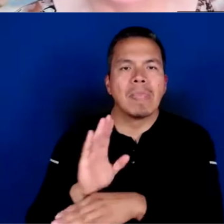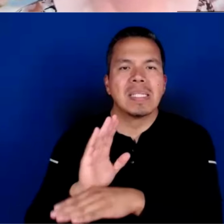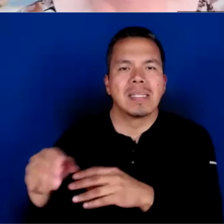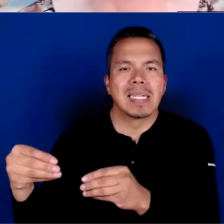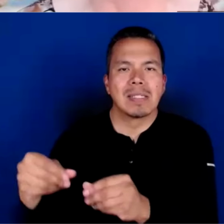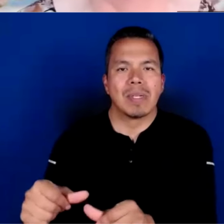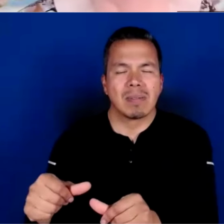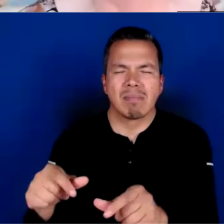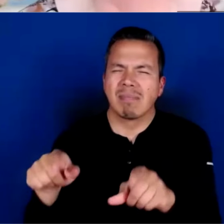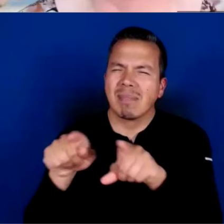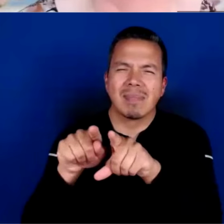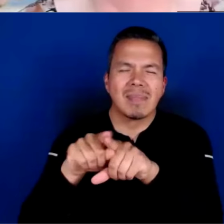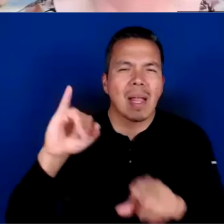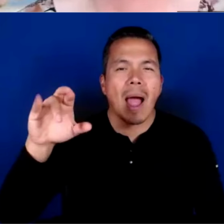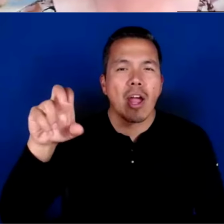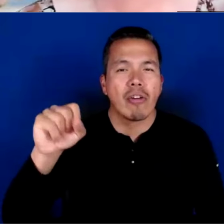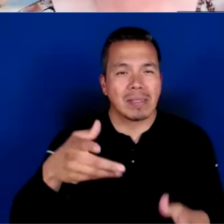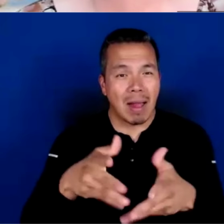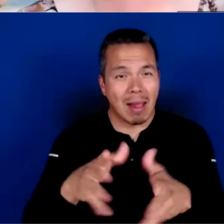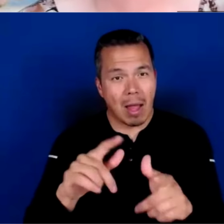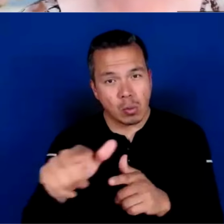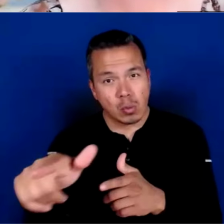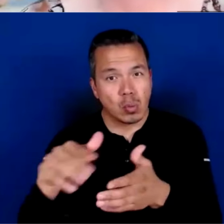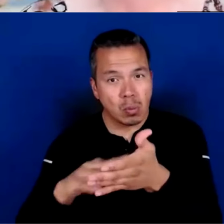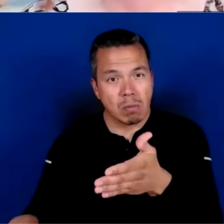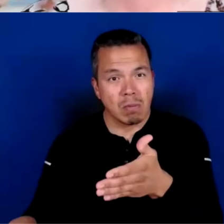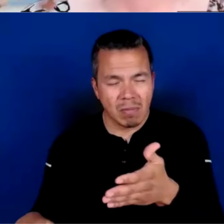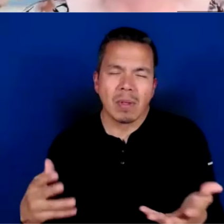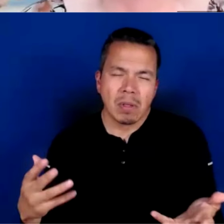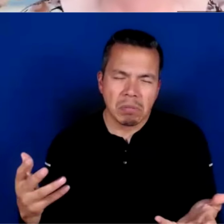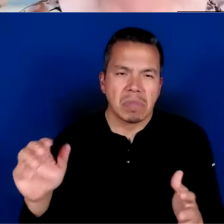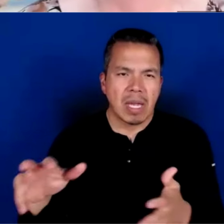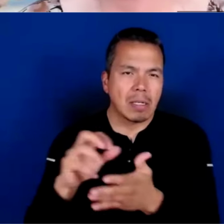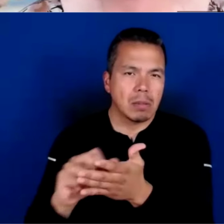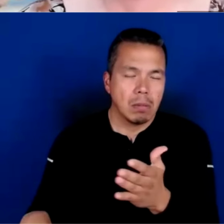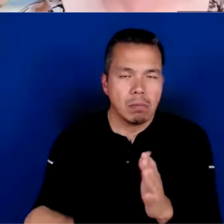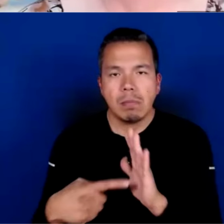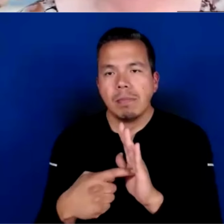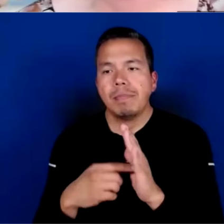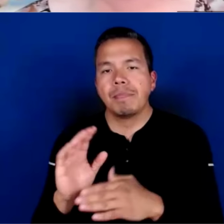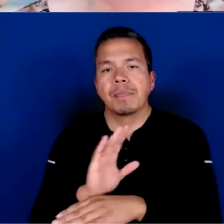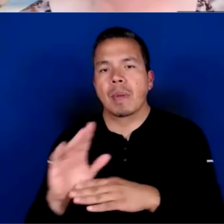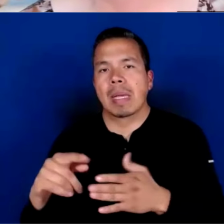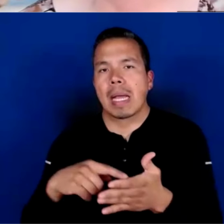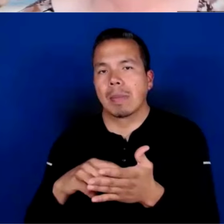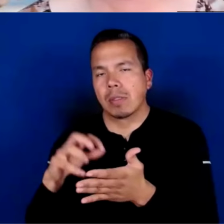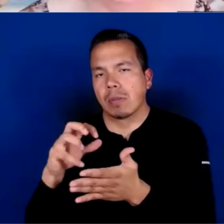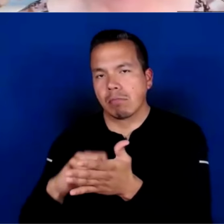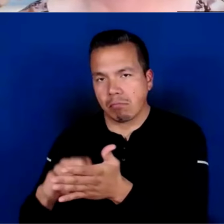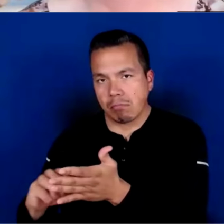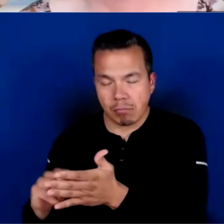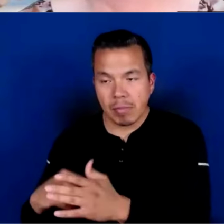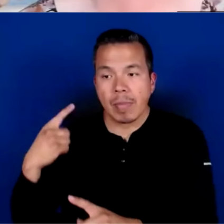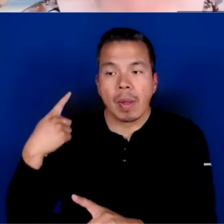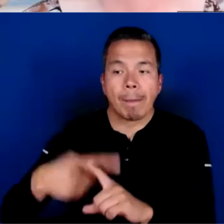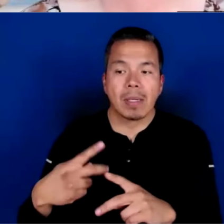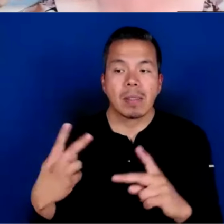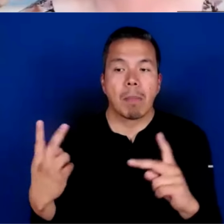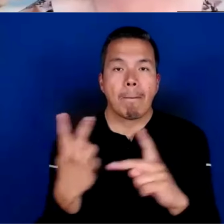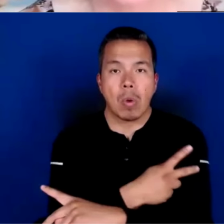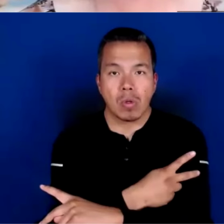the IRS lets you deduct. So you deduct business expenses, and then you multiply that